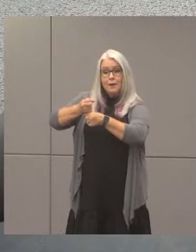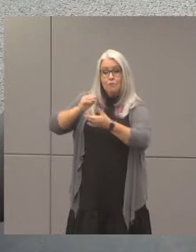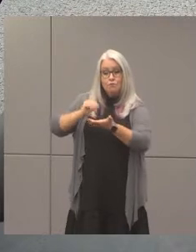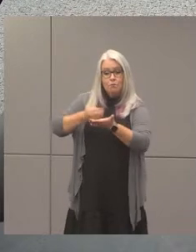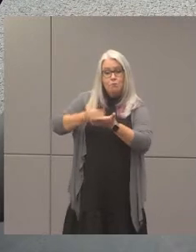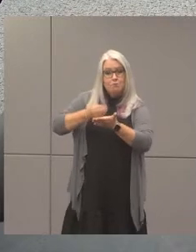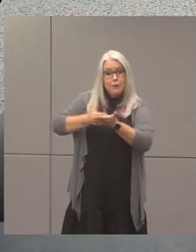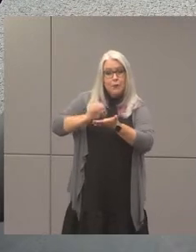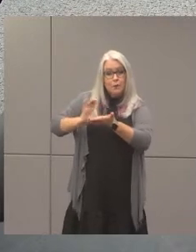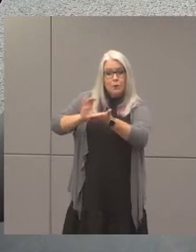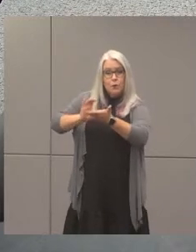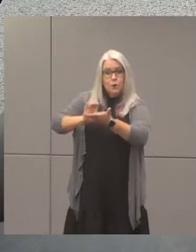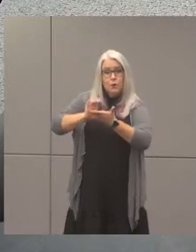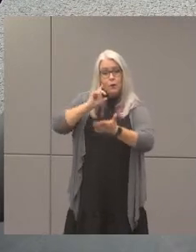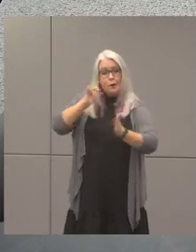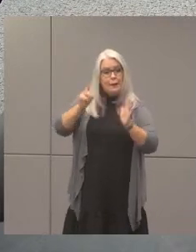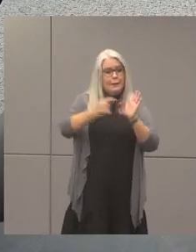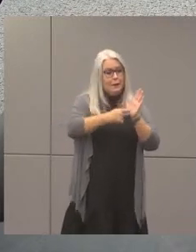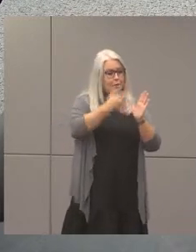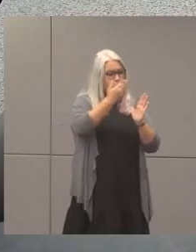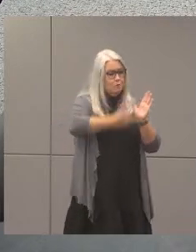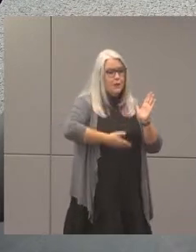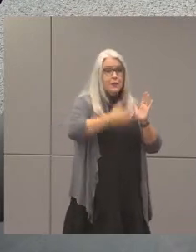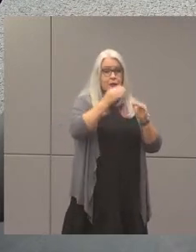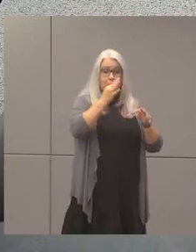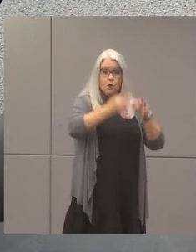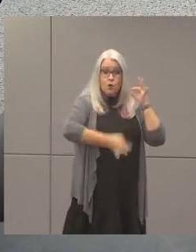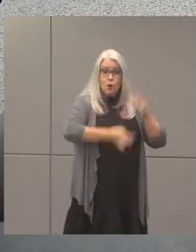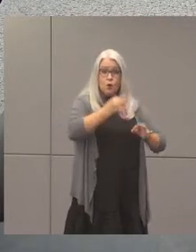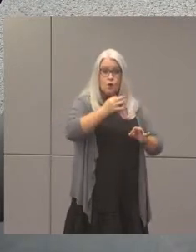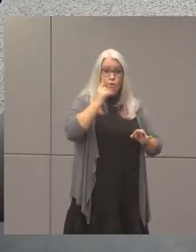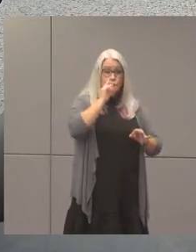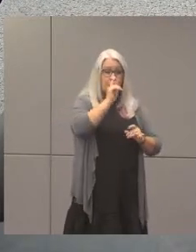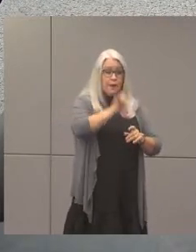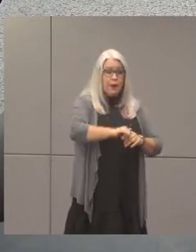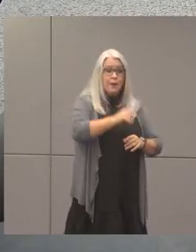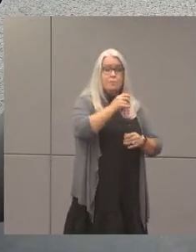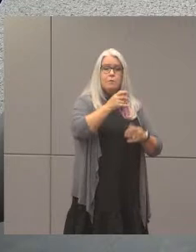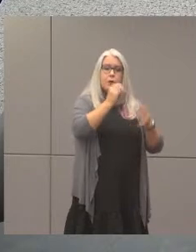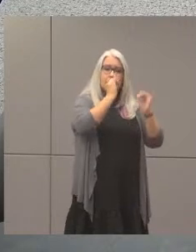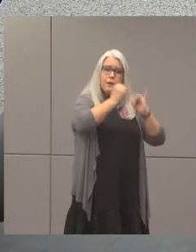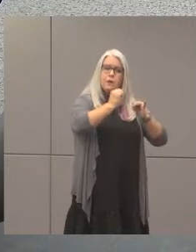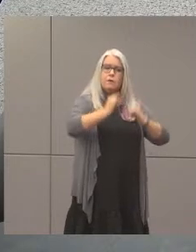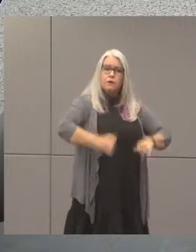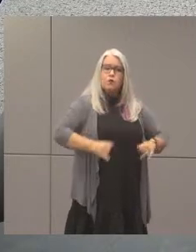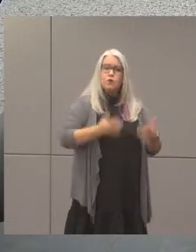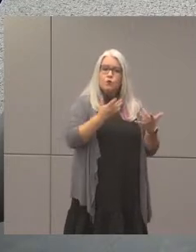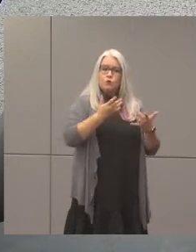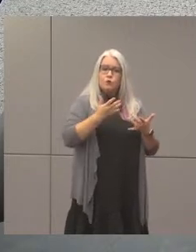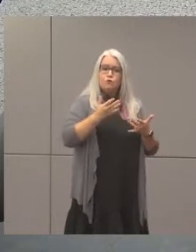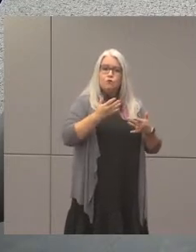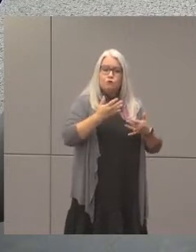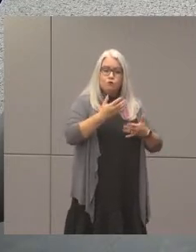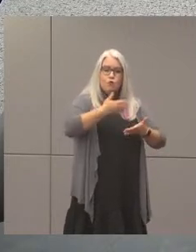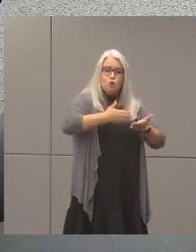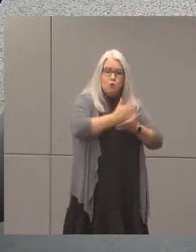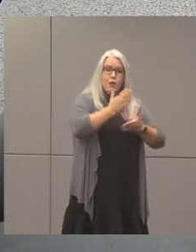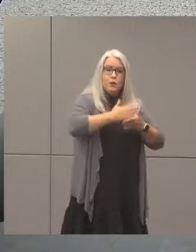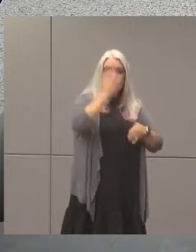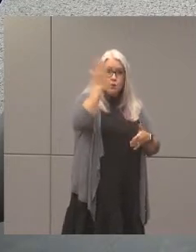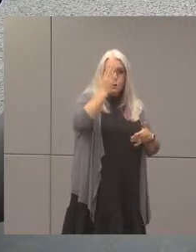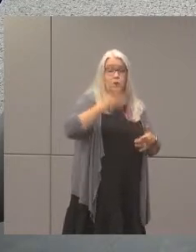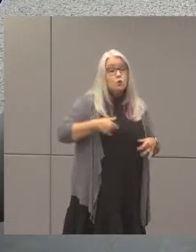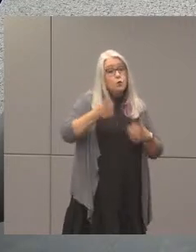been identified by the court to be individual speech. In other words, when you make a